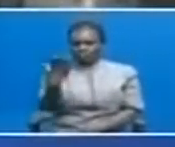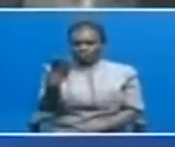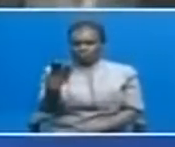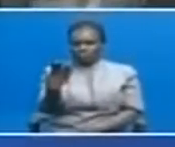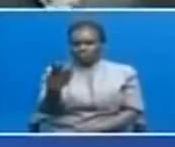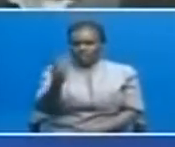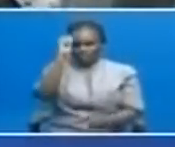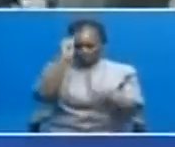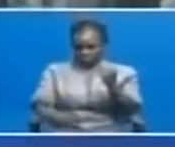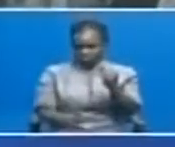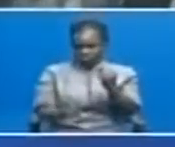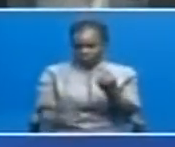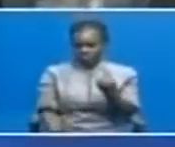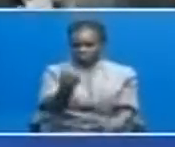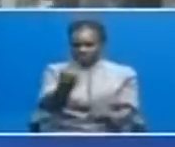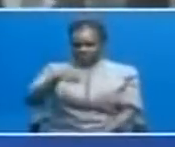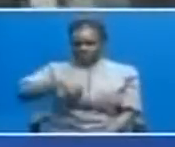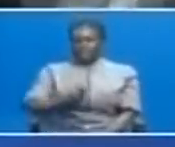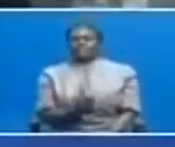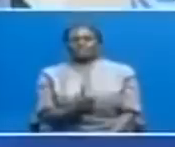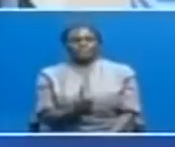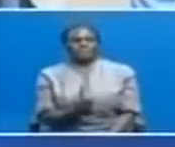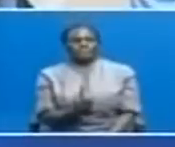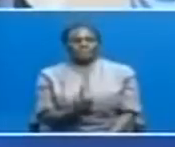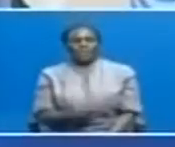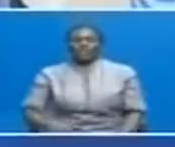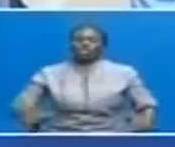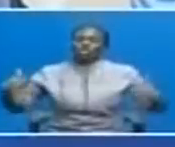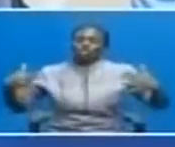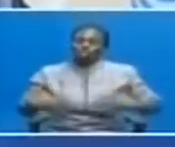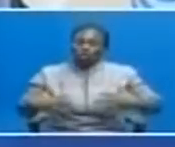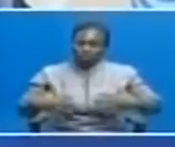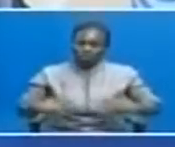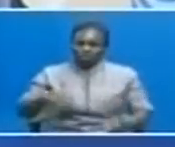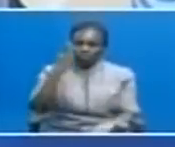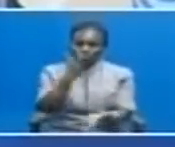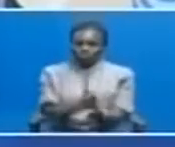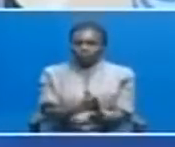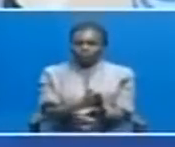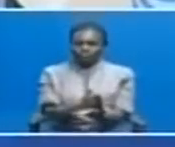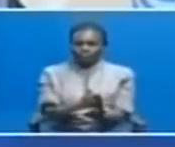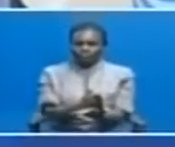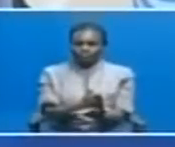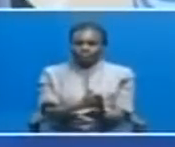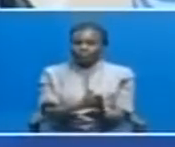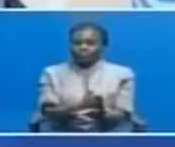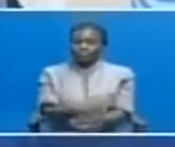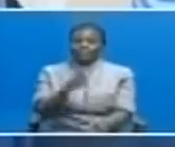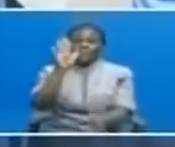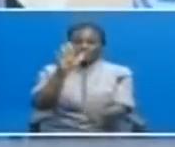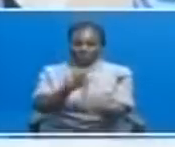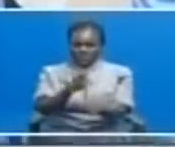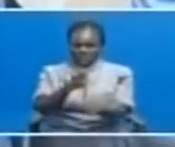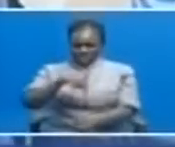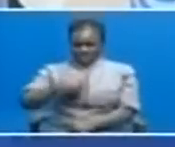and lit a matchstick, blowing himself up. It is shocking. It is shocking. More so to